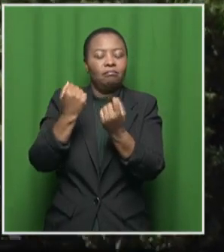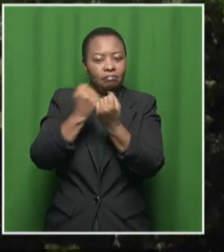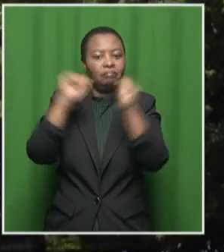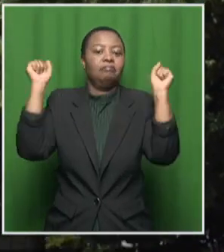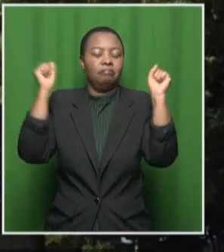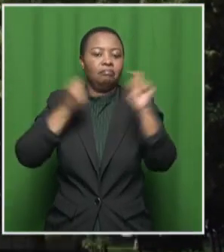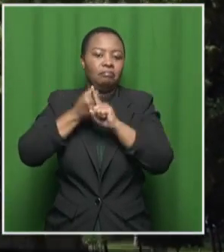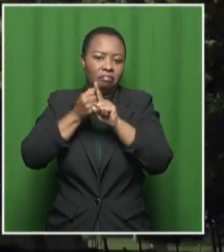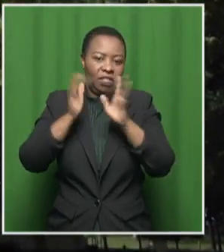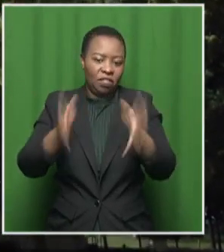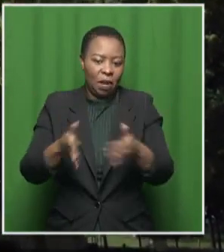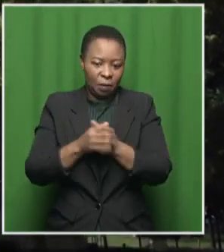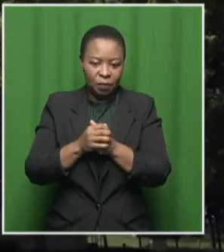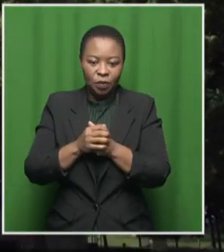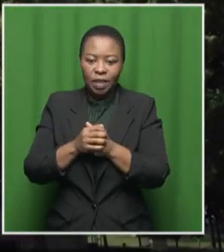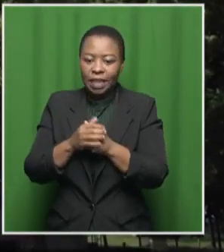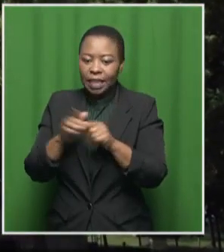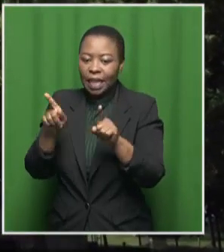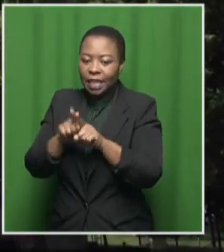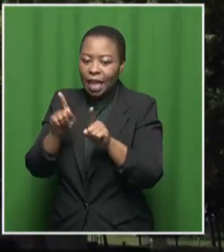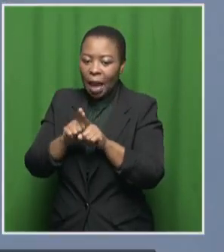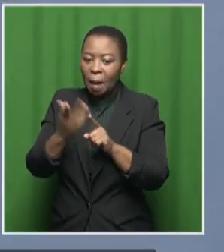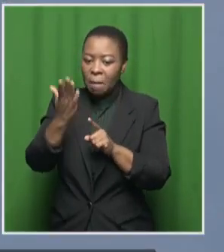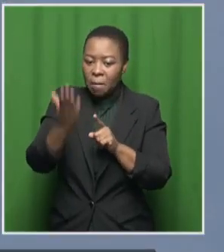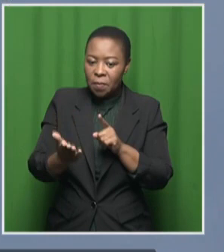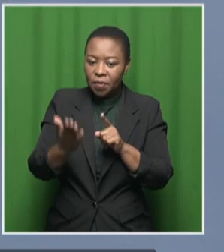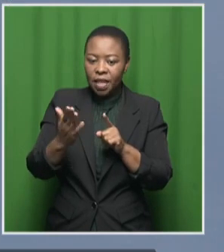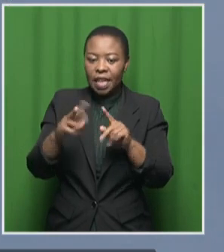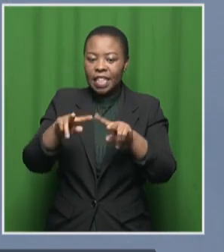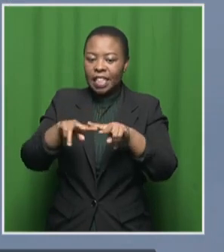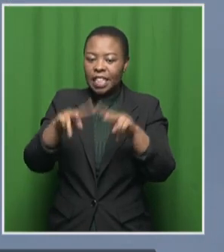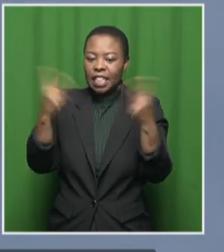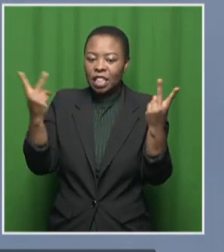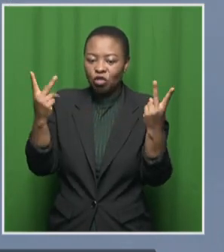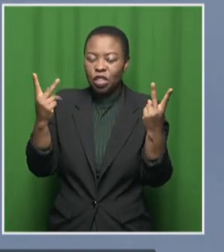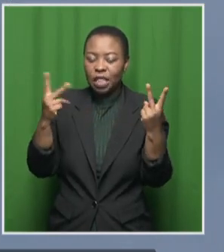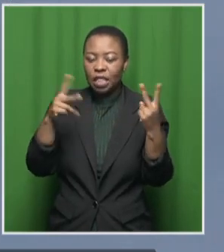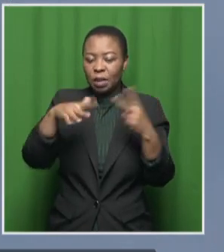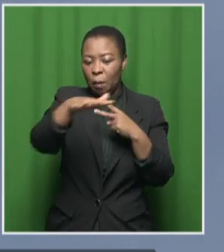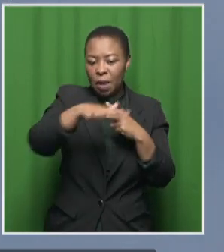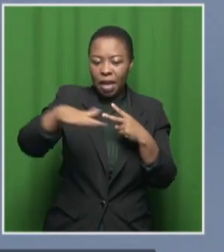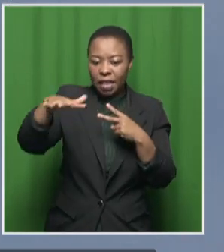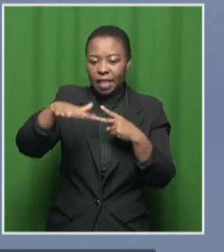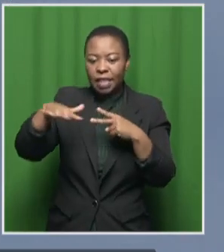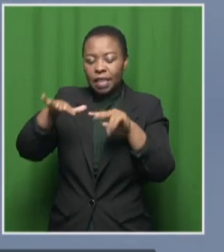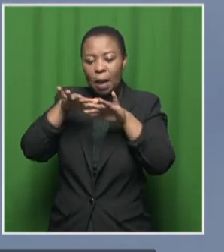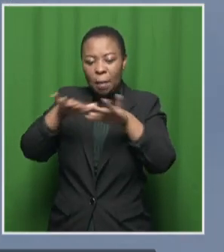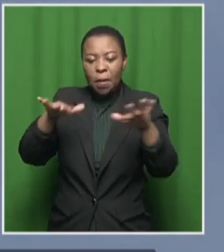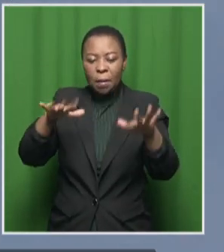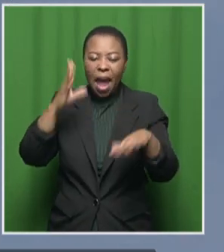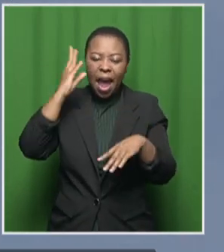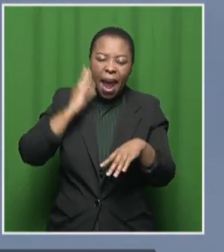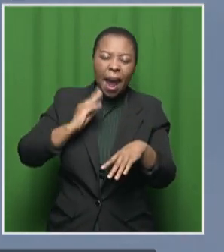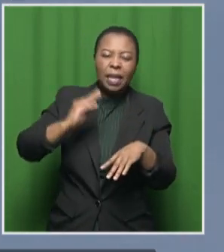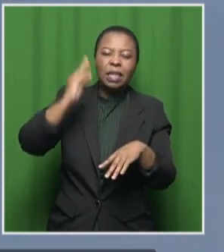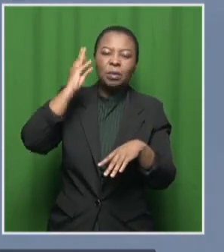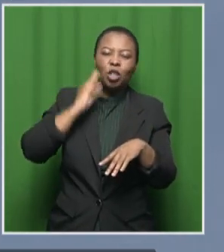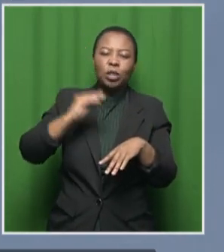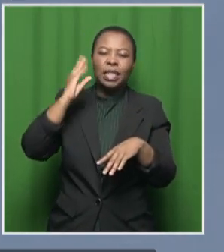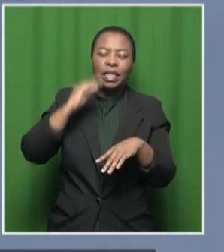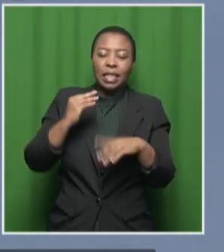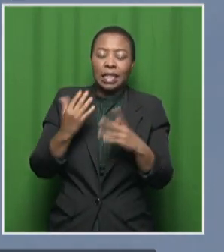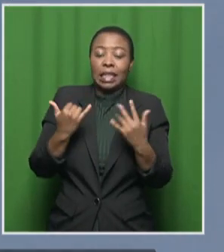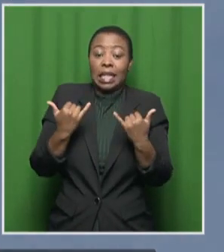and now, but one also likely to resonate in different places, where people experience the push and pull of